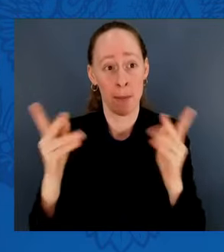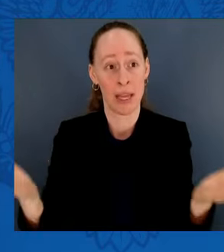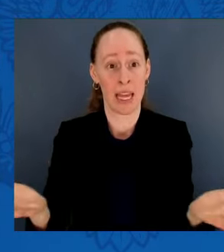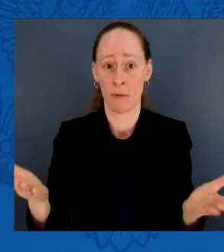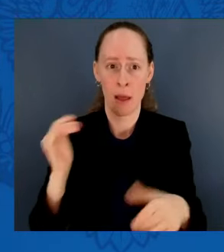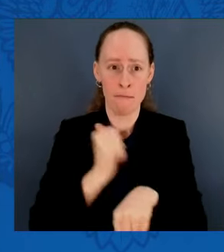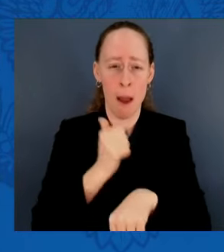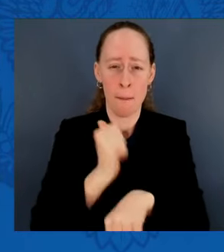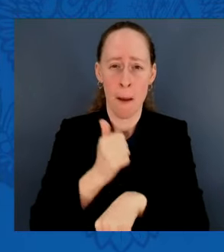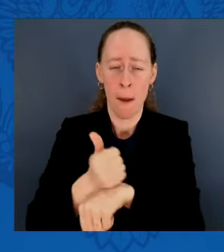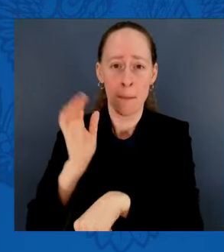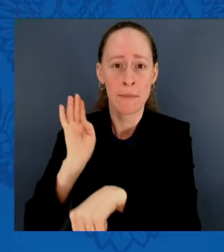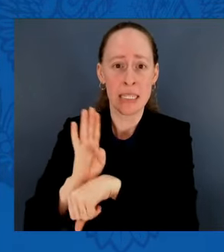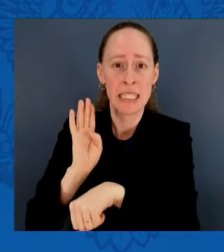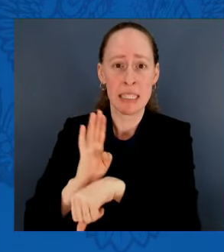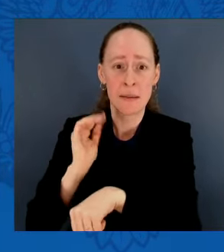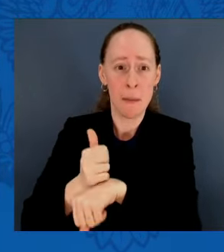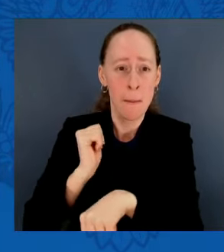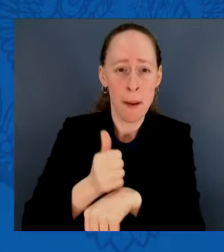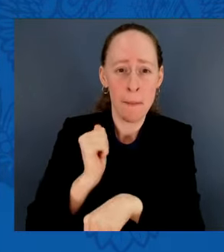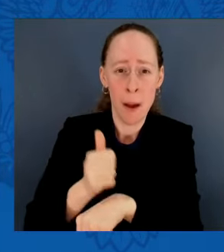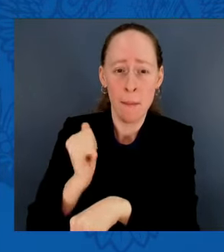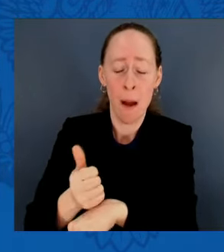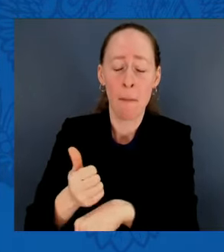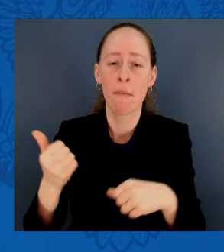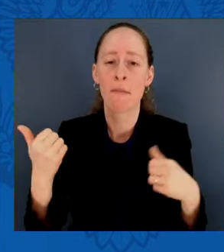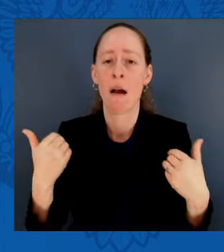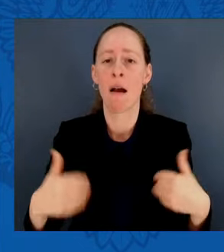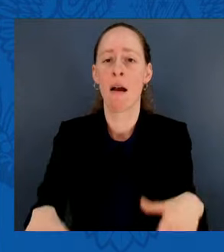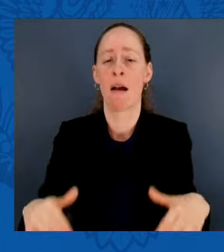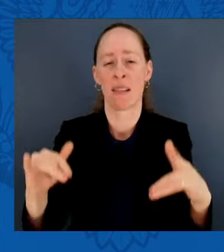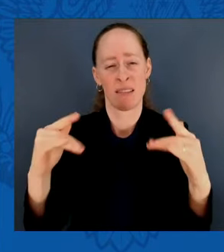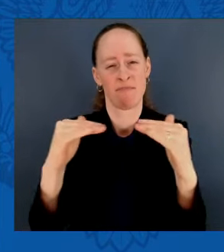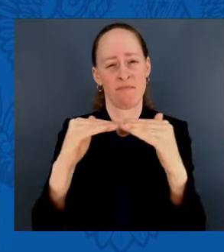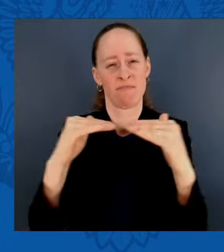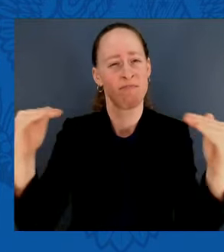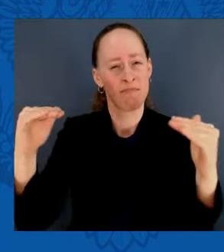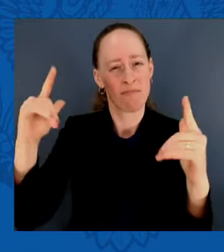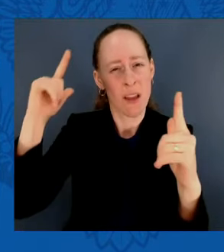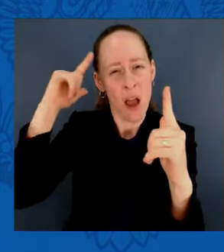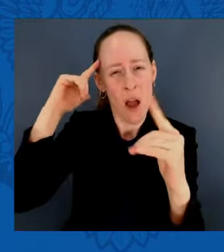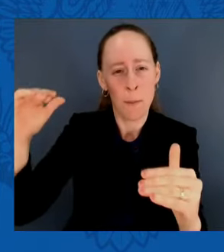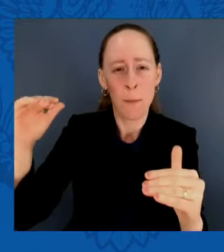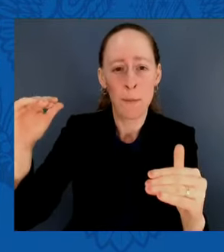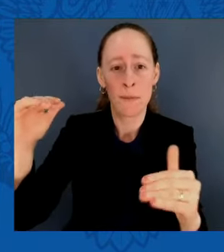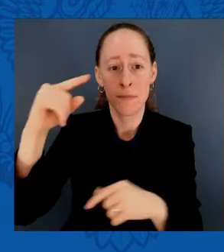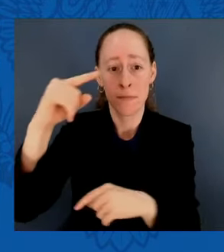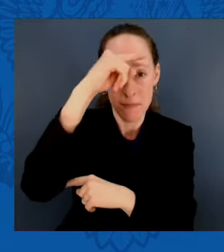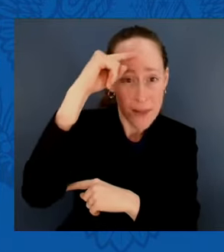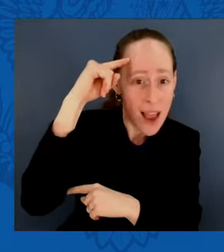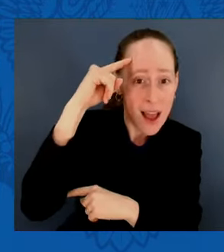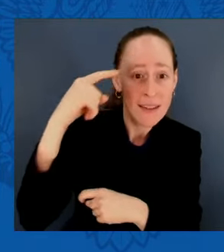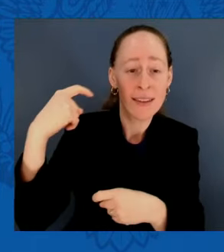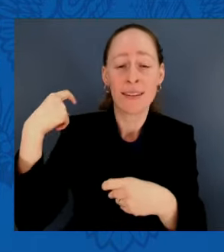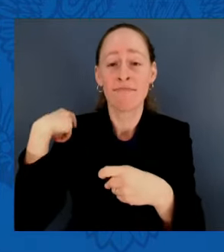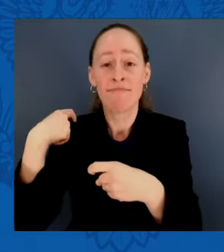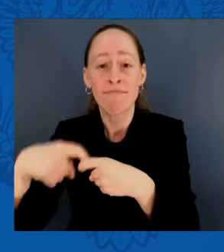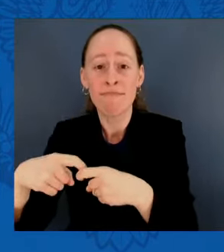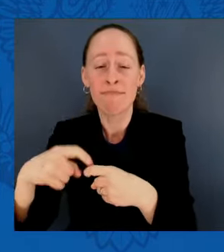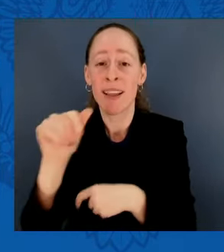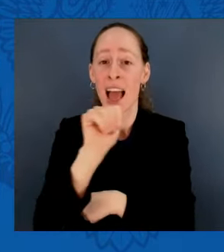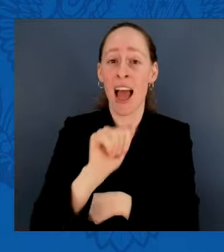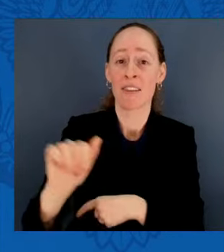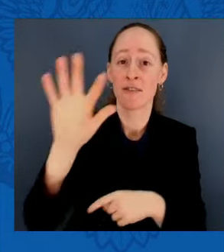With historic job growth and small business growth for Black and Hispanics and Asian Americans, 800,000 new manufacturing jobs in